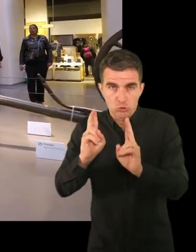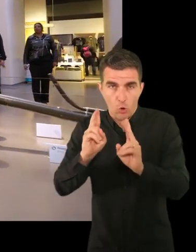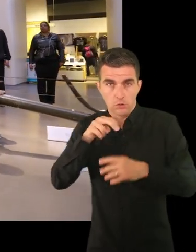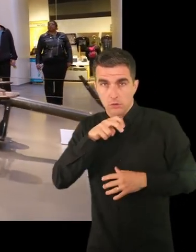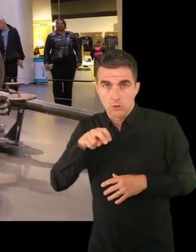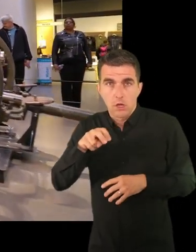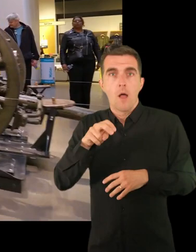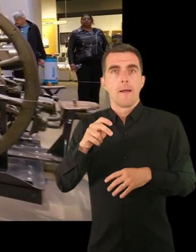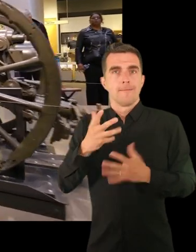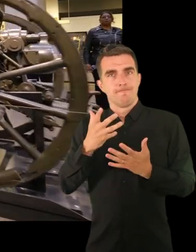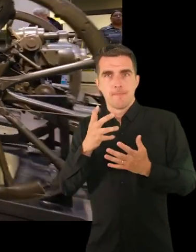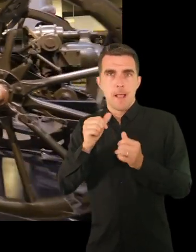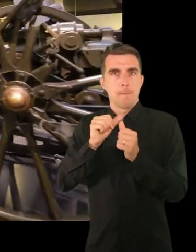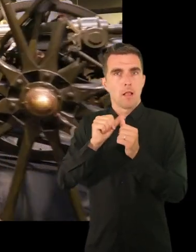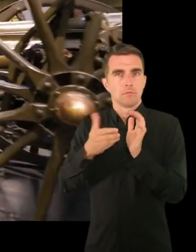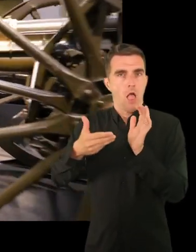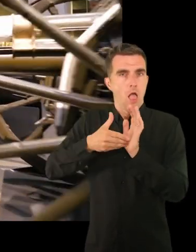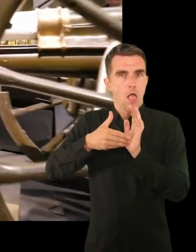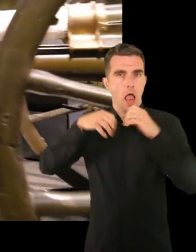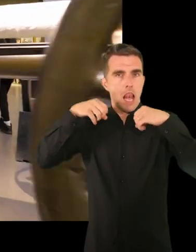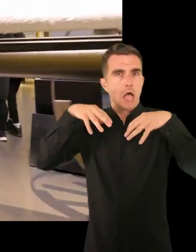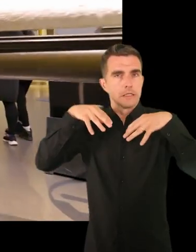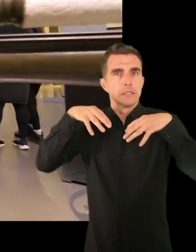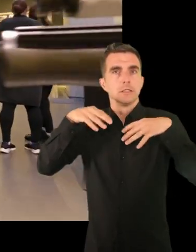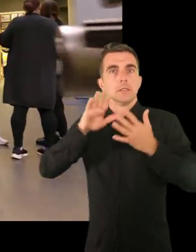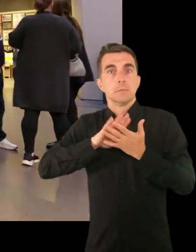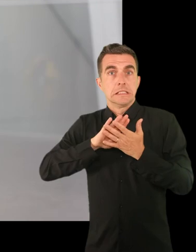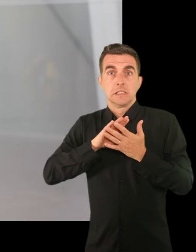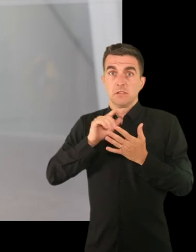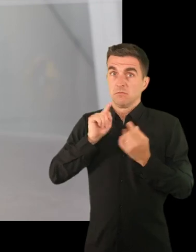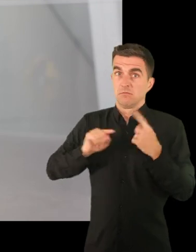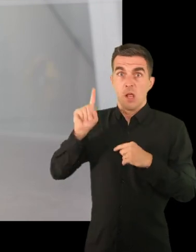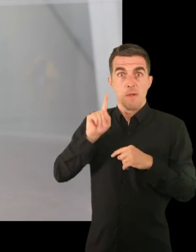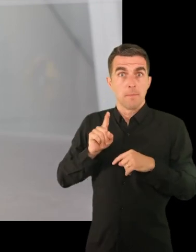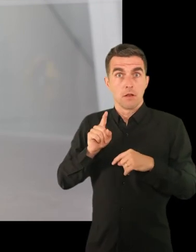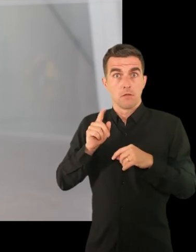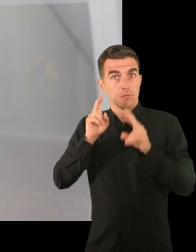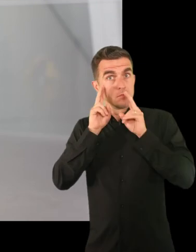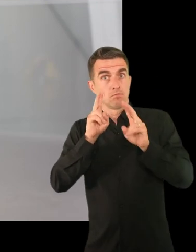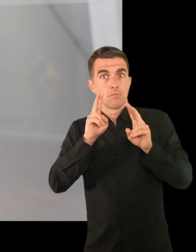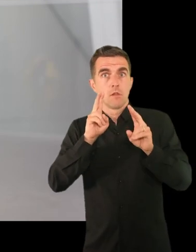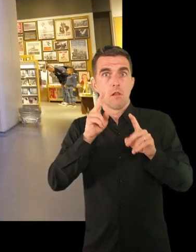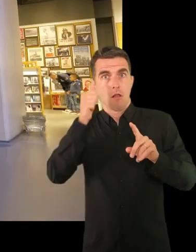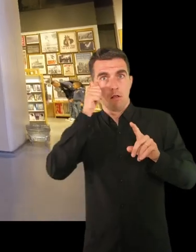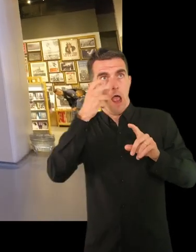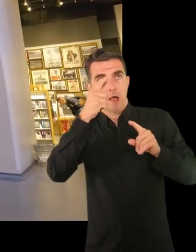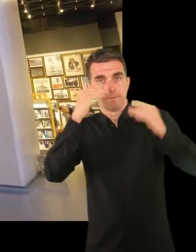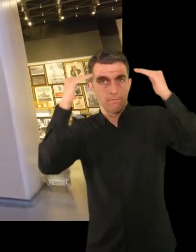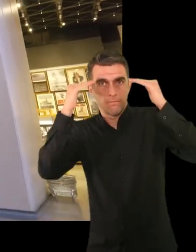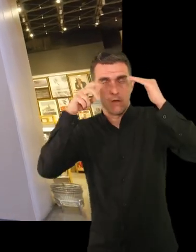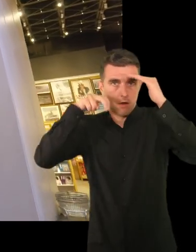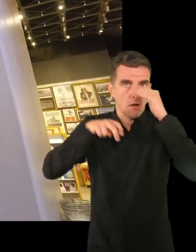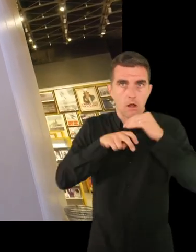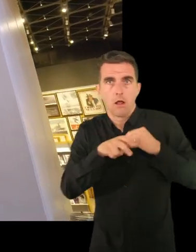dark corridor. You need some better underlighting under that stairway to show even-sighted people. That is a shifting